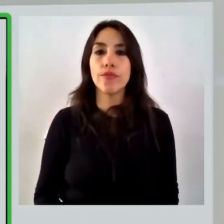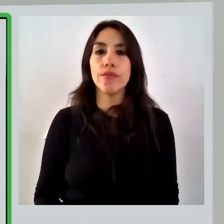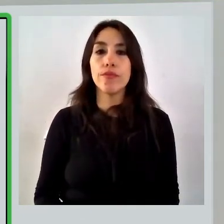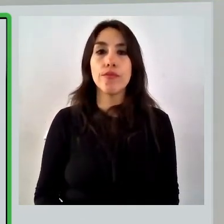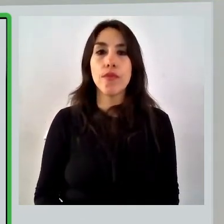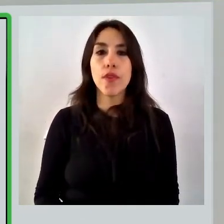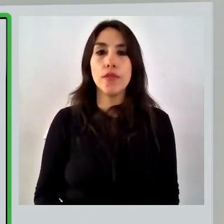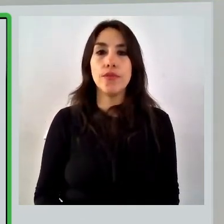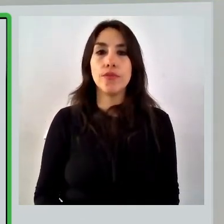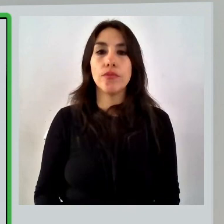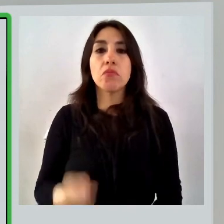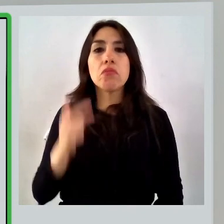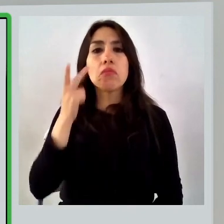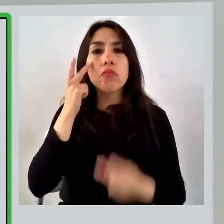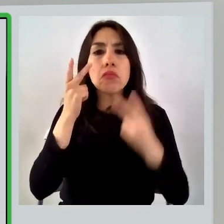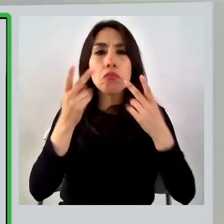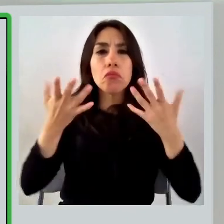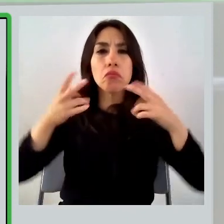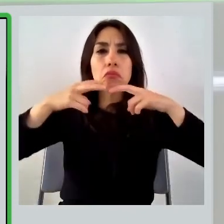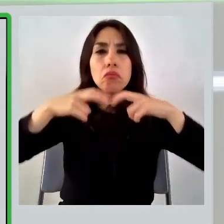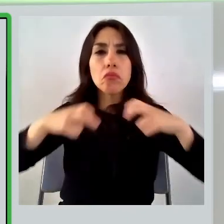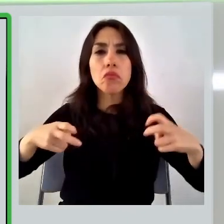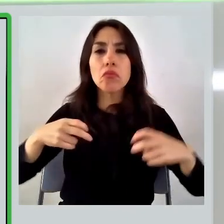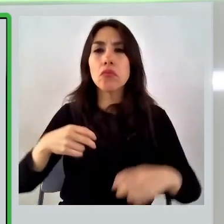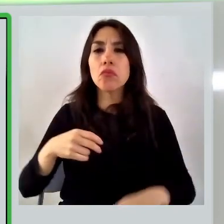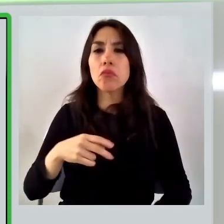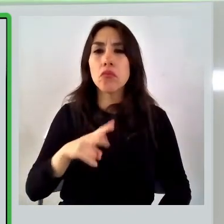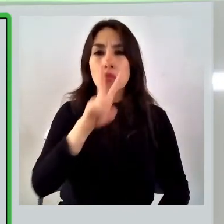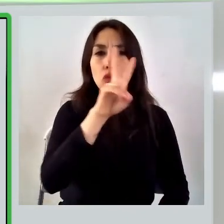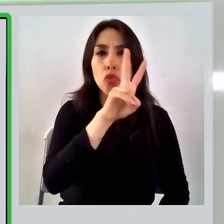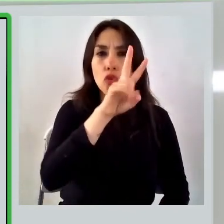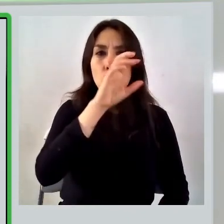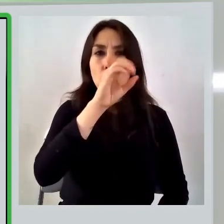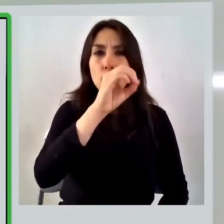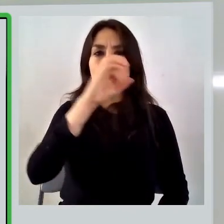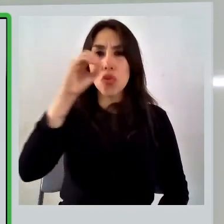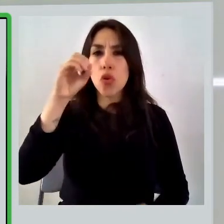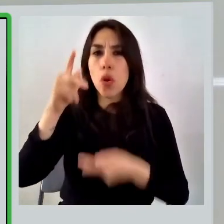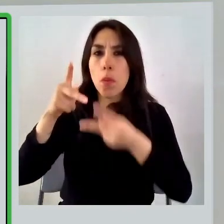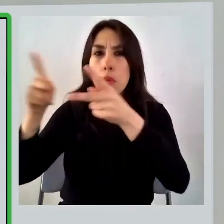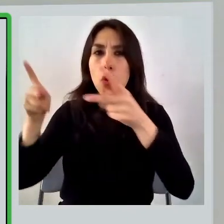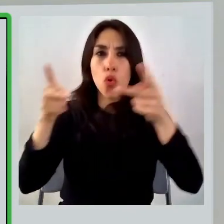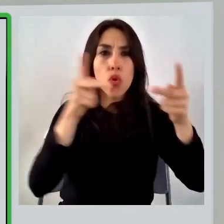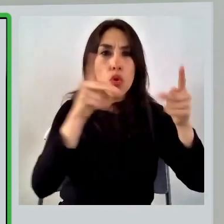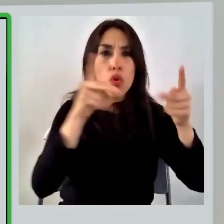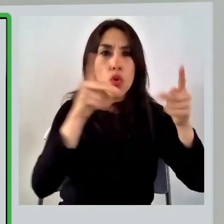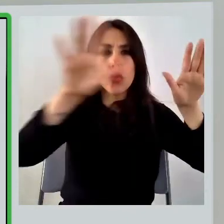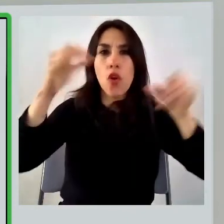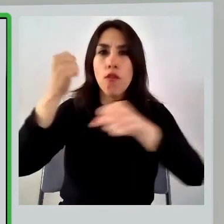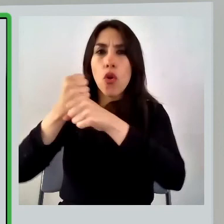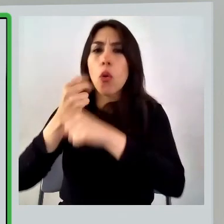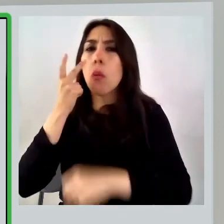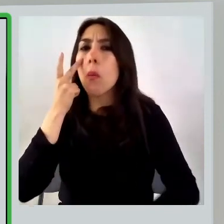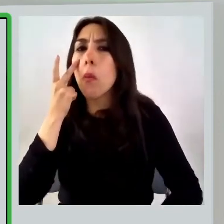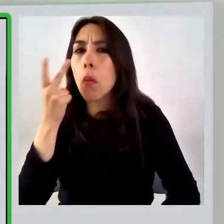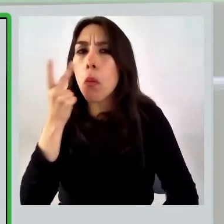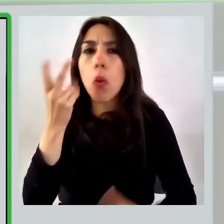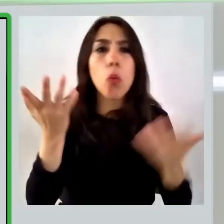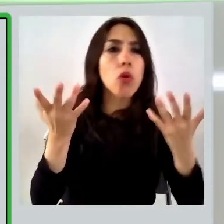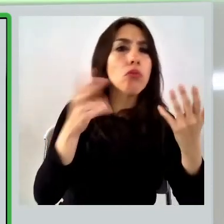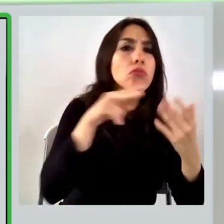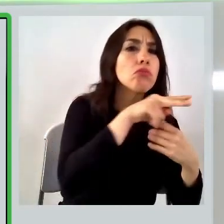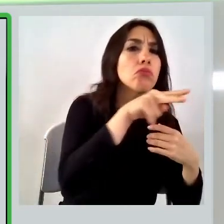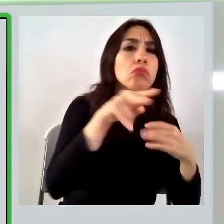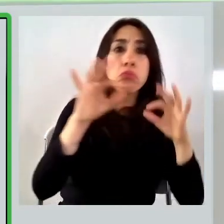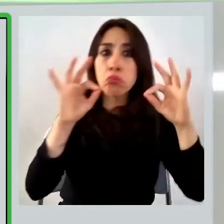say, which factors or characteristics of the workplace and that culture have a significant and positive effect